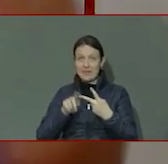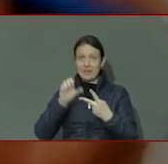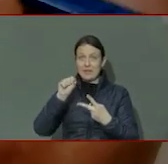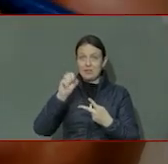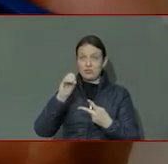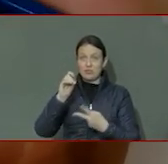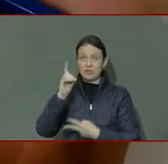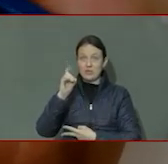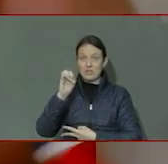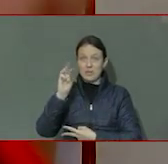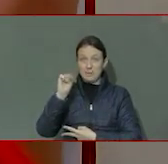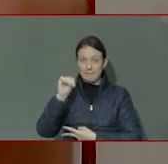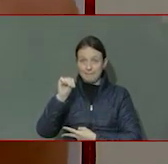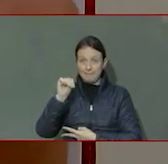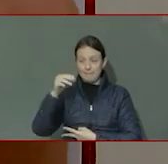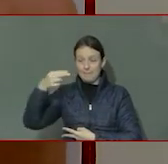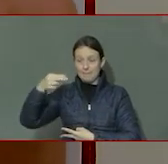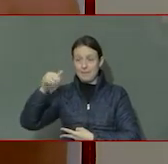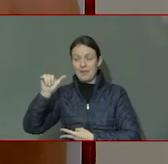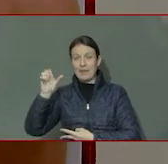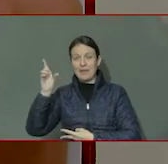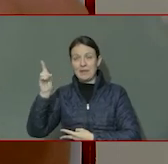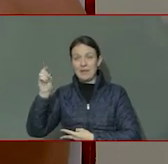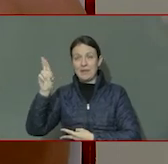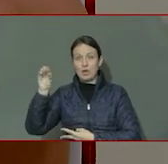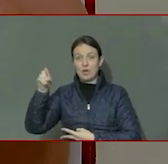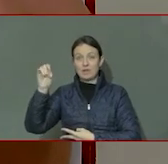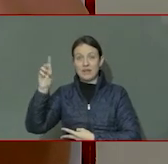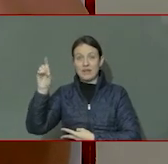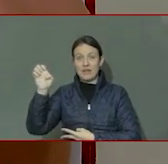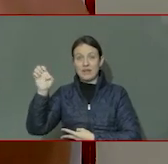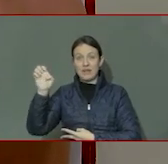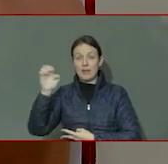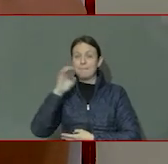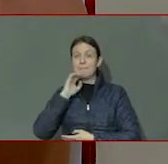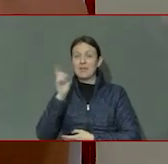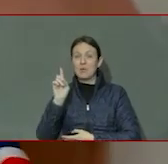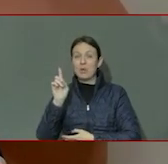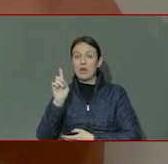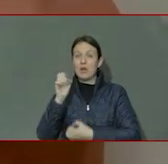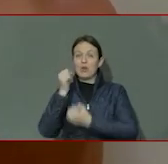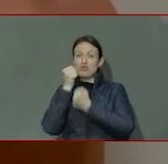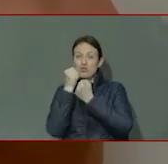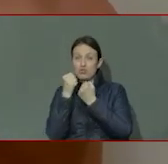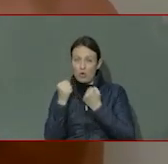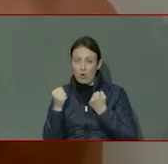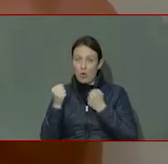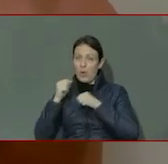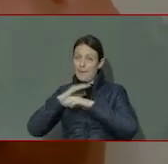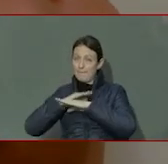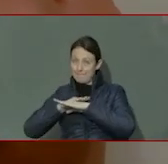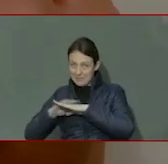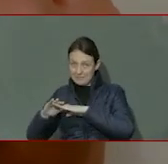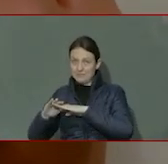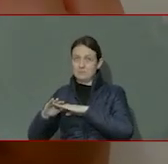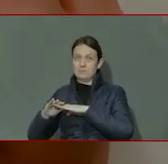know immediately, is a strong base.